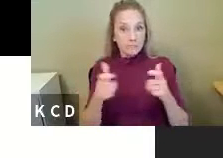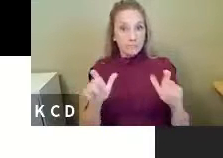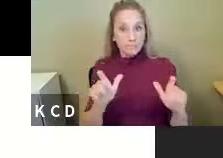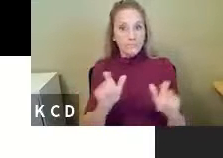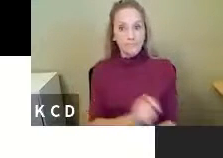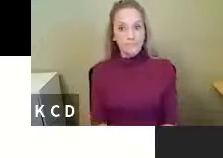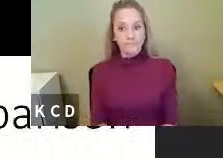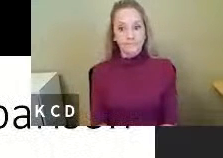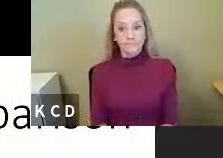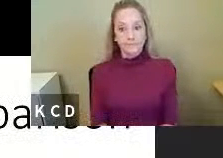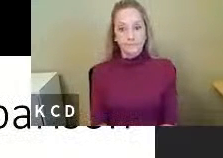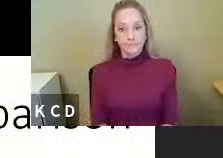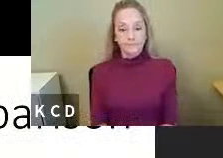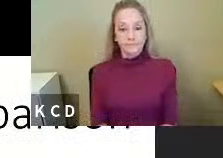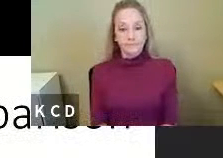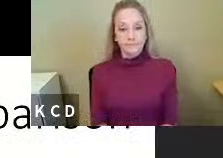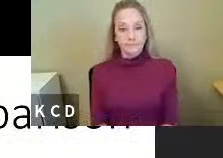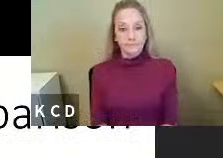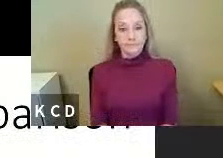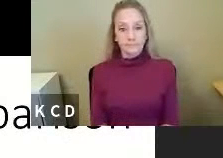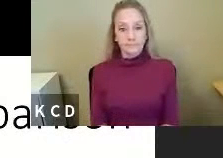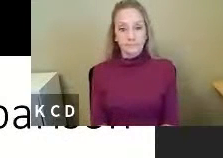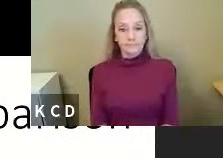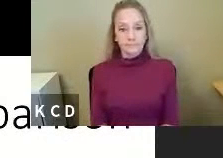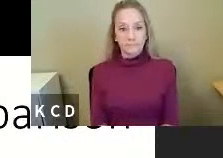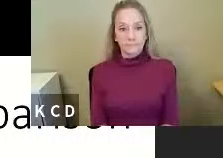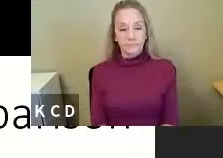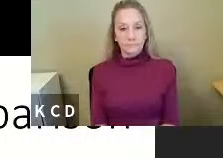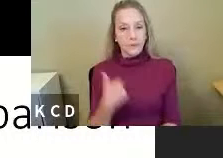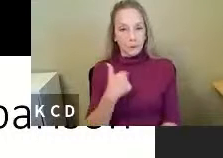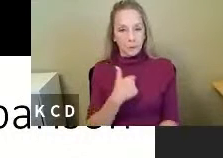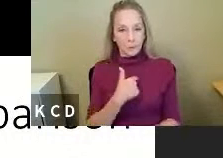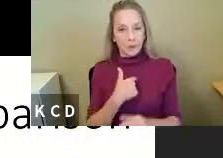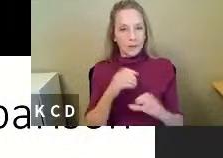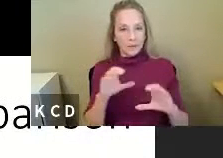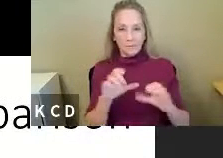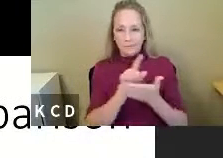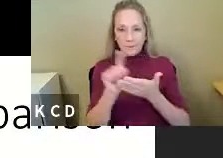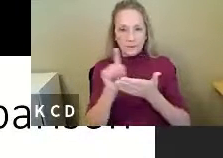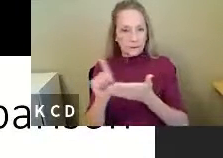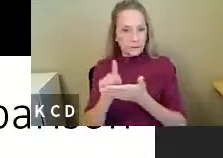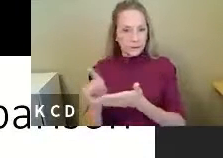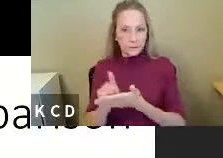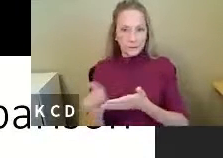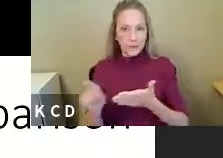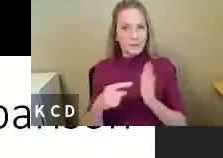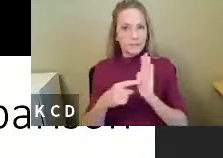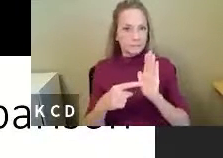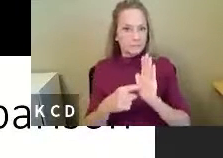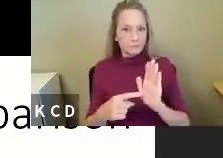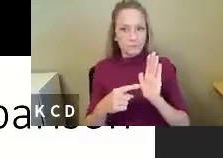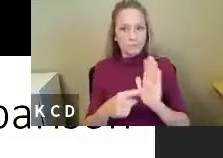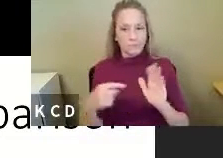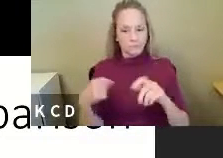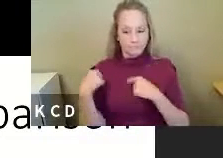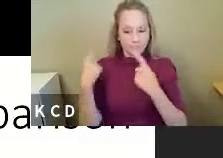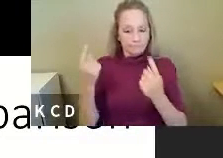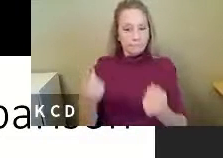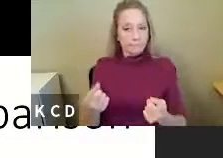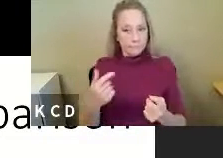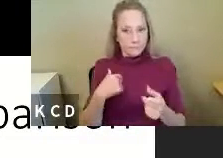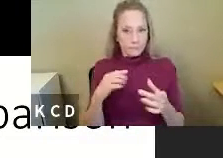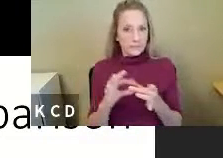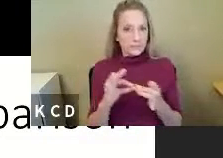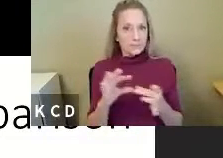slide, please. And we do this every week. And so, and I've made it very clear throughout the time just how